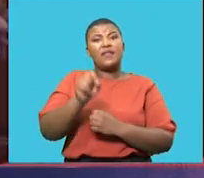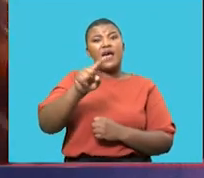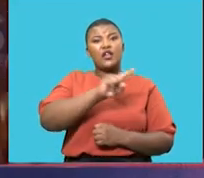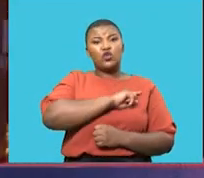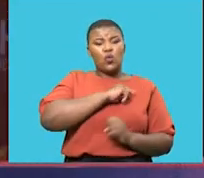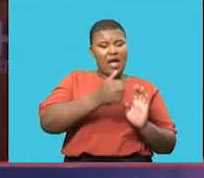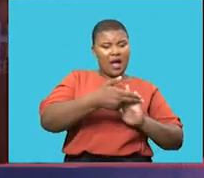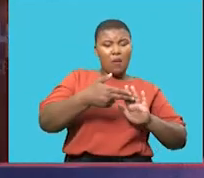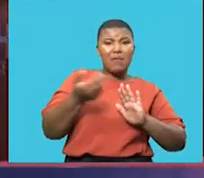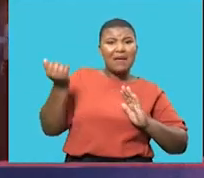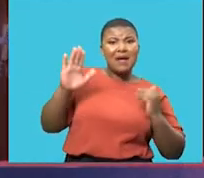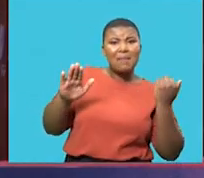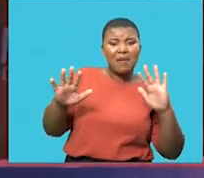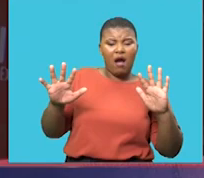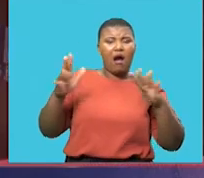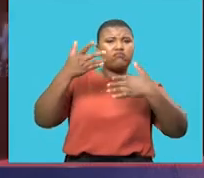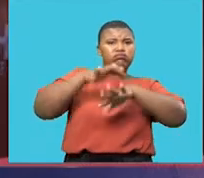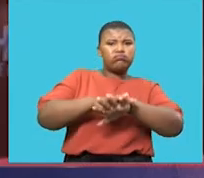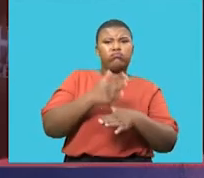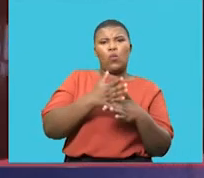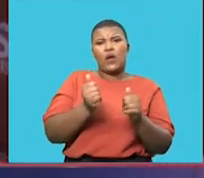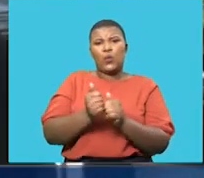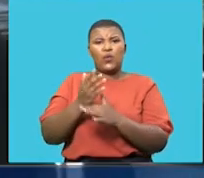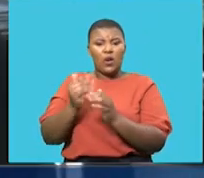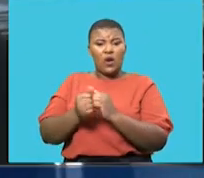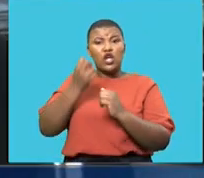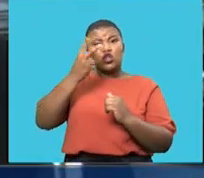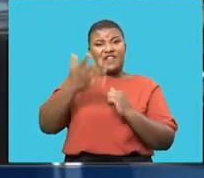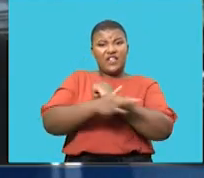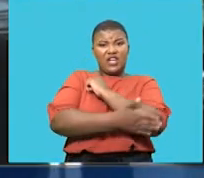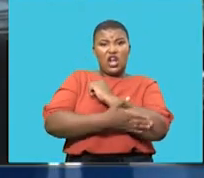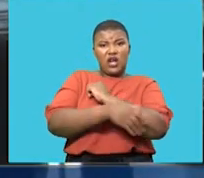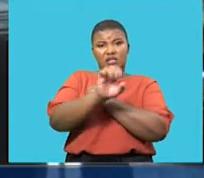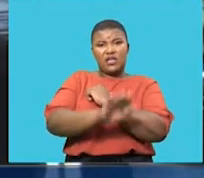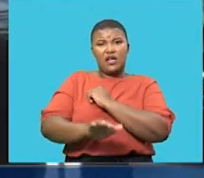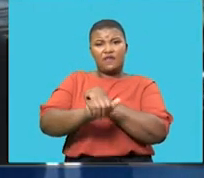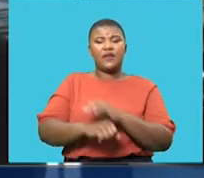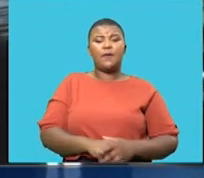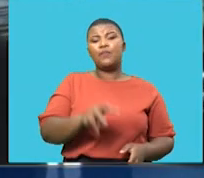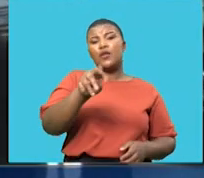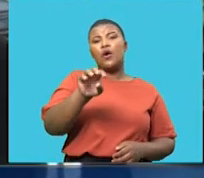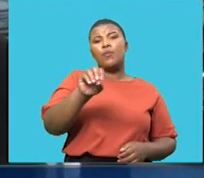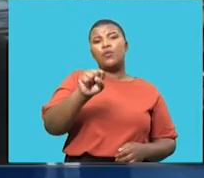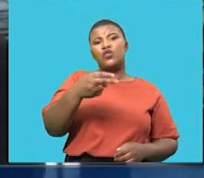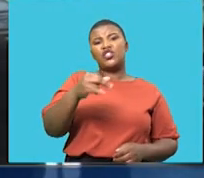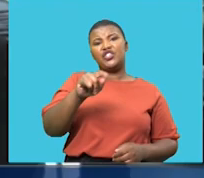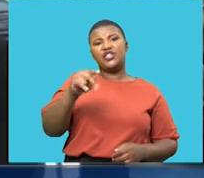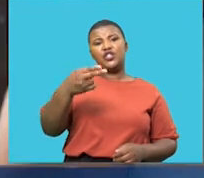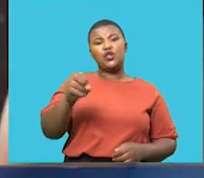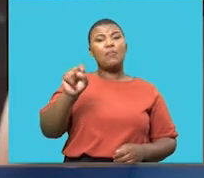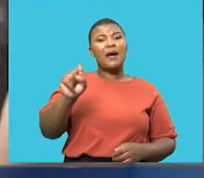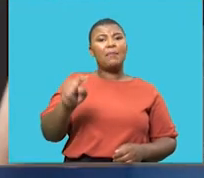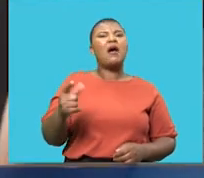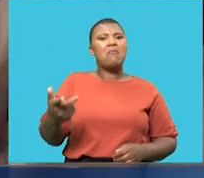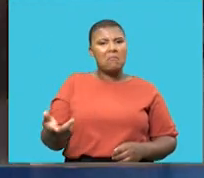endorsements, brand collaborations that we have witnessed in our country. The Moshito Music Conference and Exhibition is a platform that